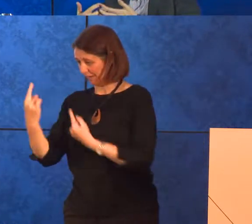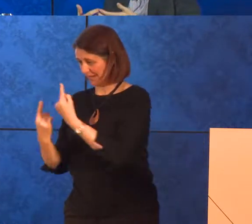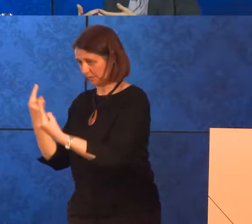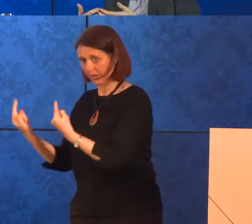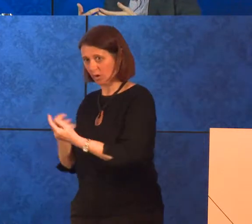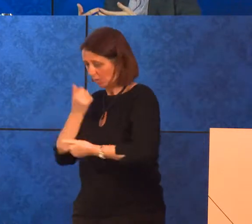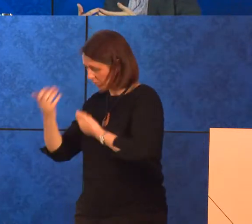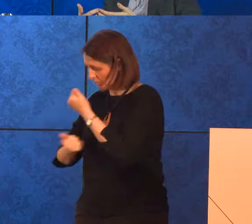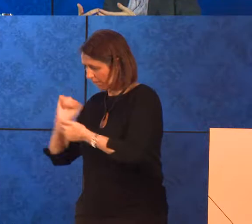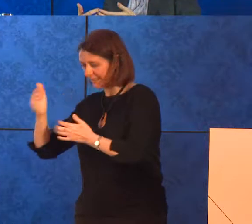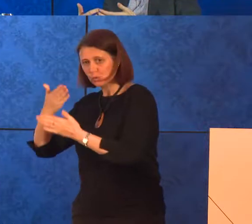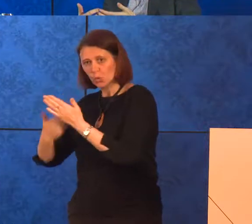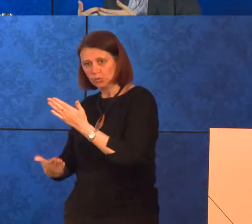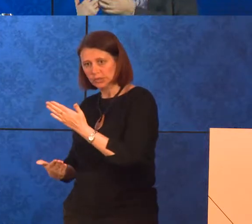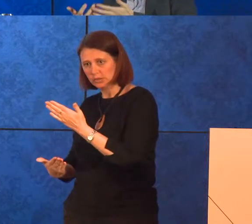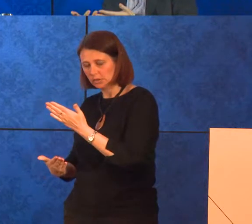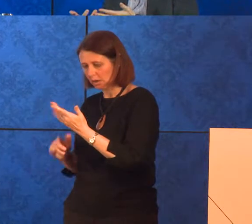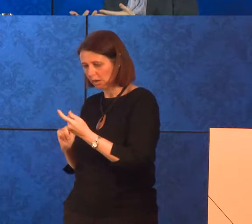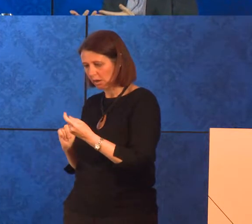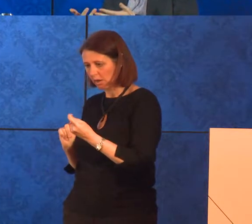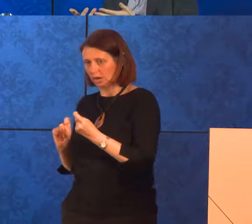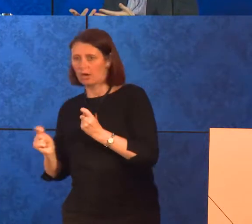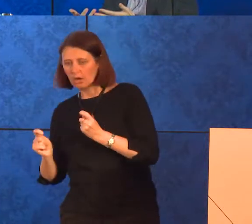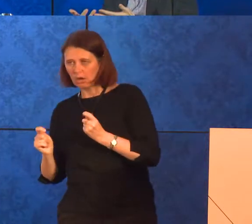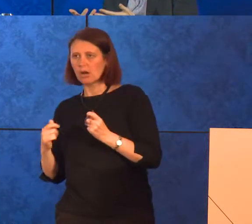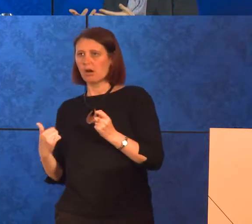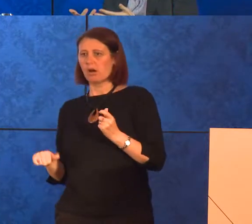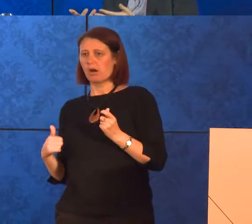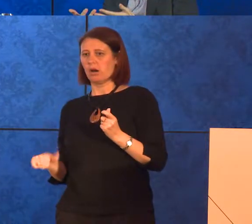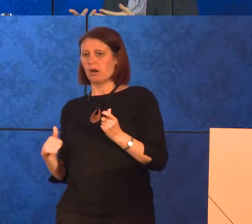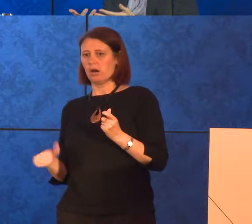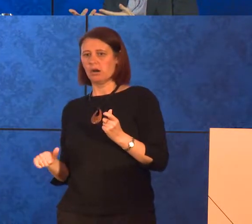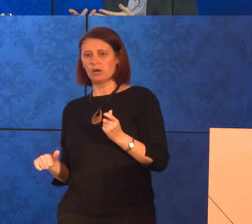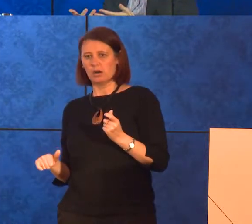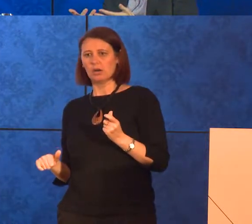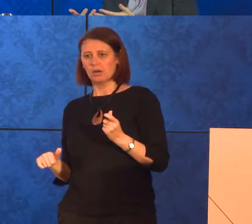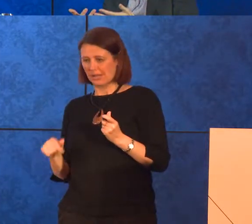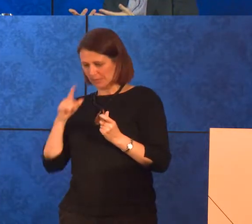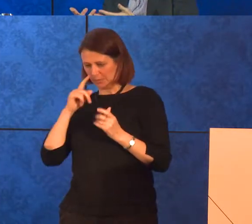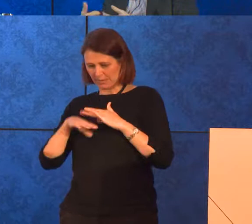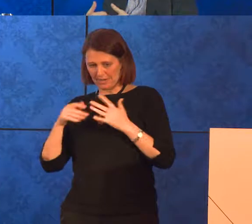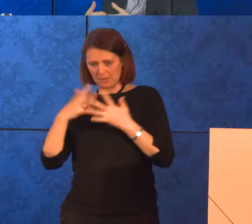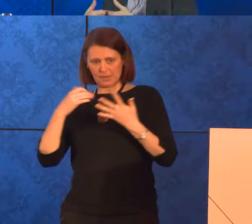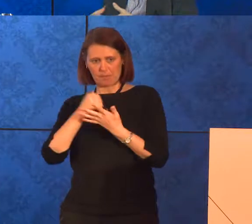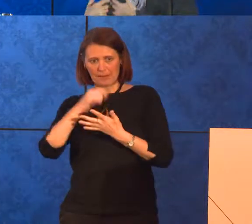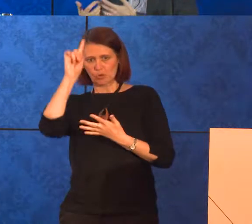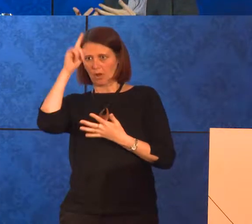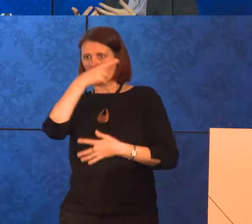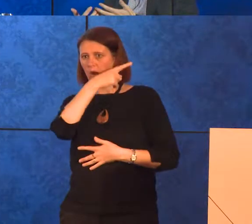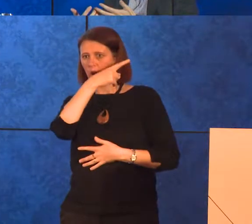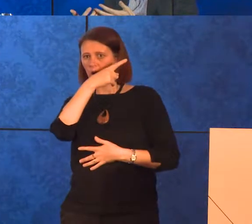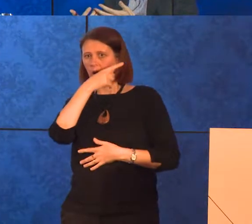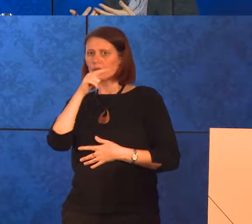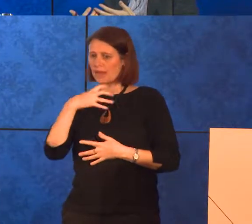telling their stories shifted a lot of that. And people at the big banks today are actually much